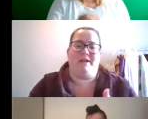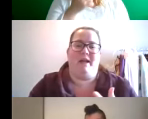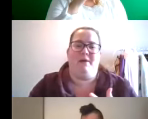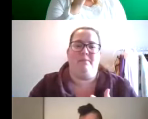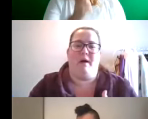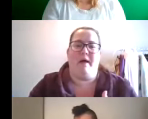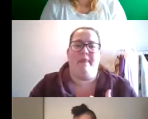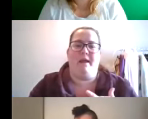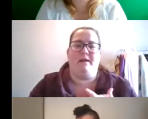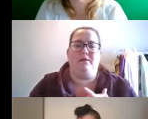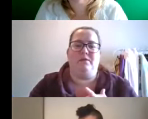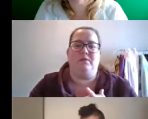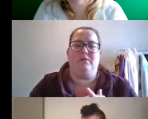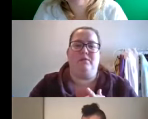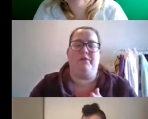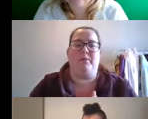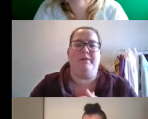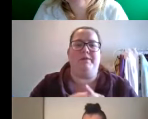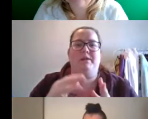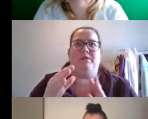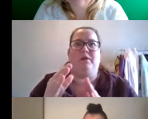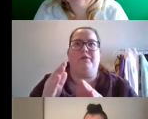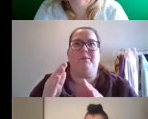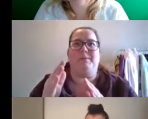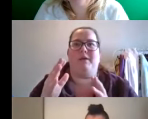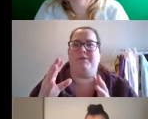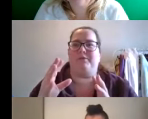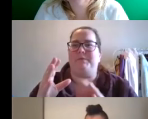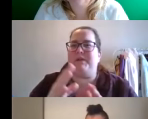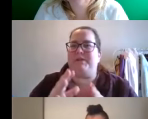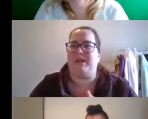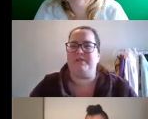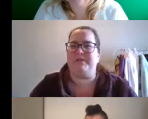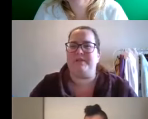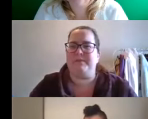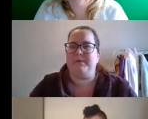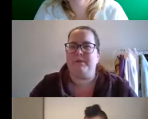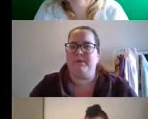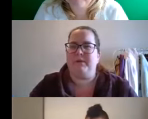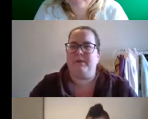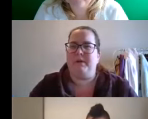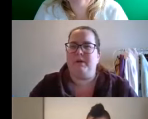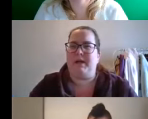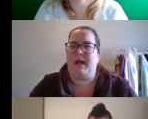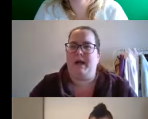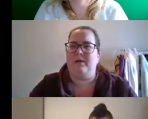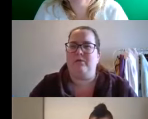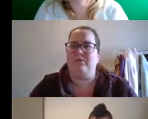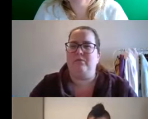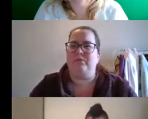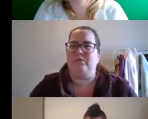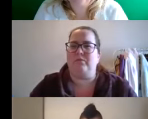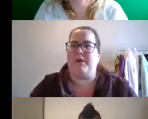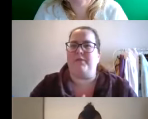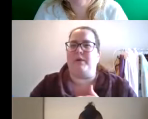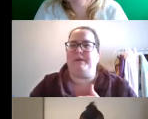right. And then otherwise, then you'd also maybe have the script of the education system. And